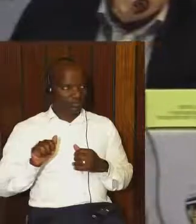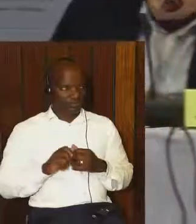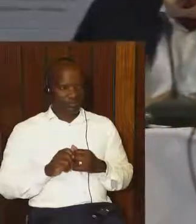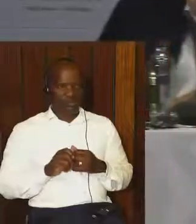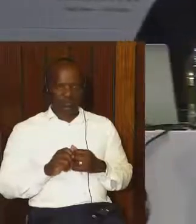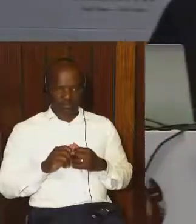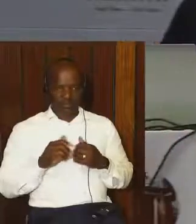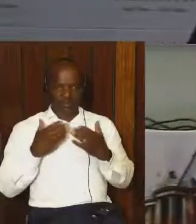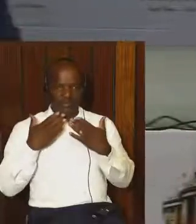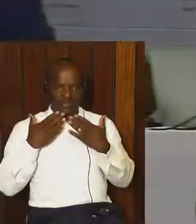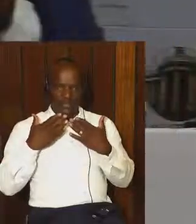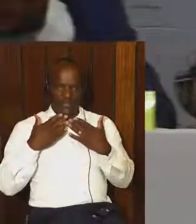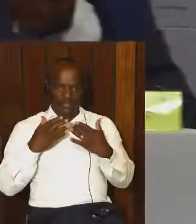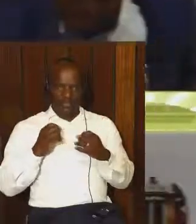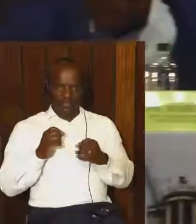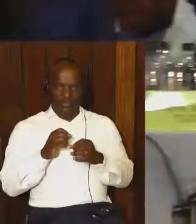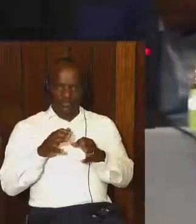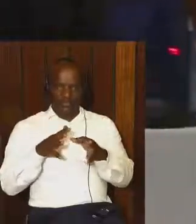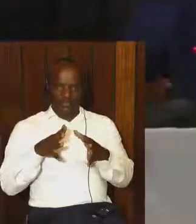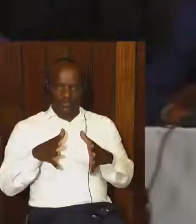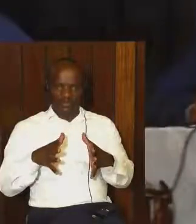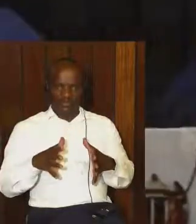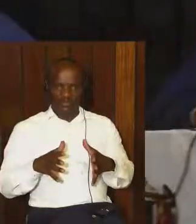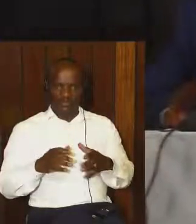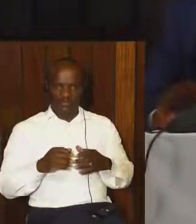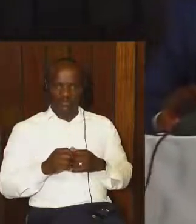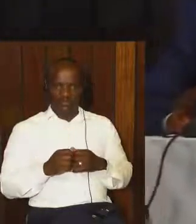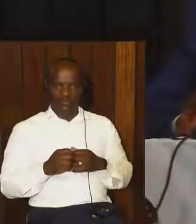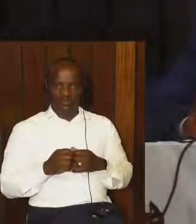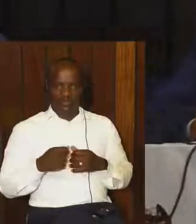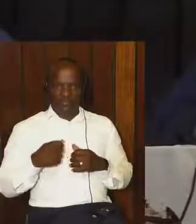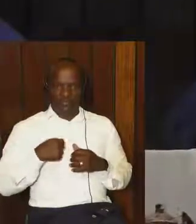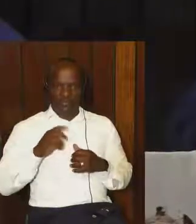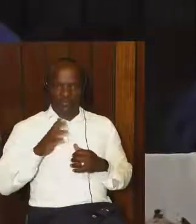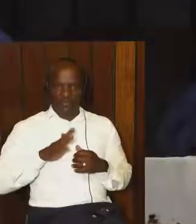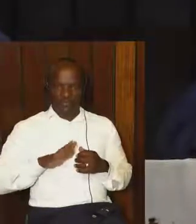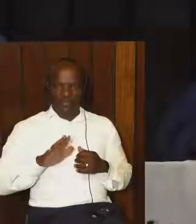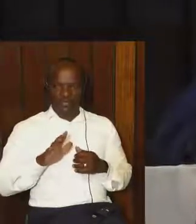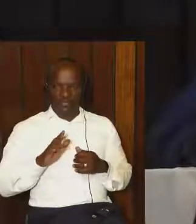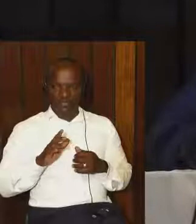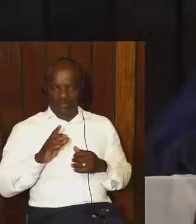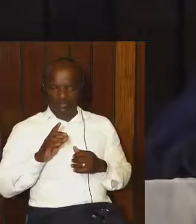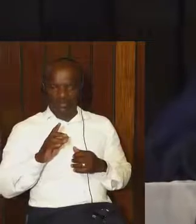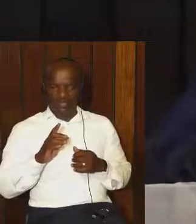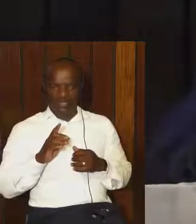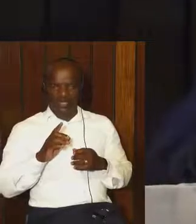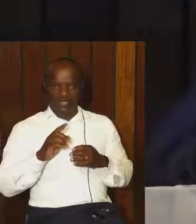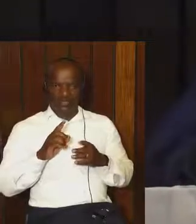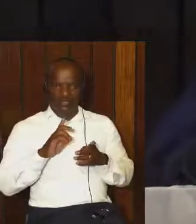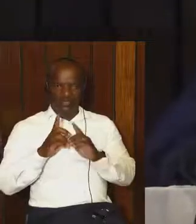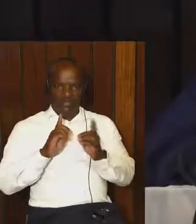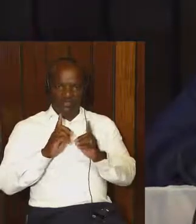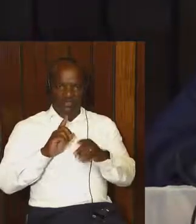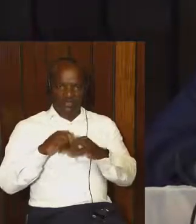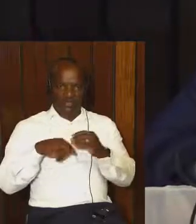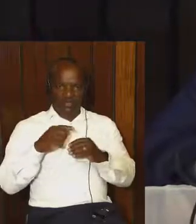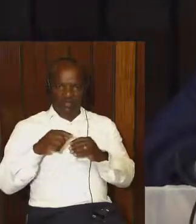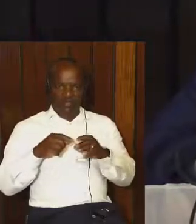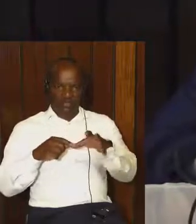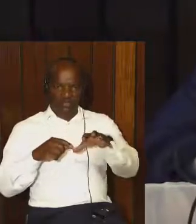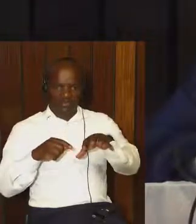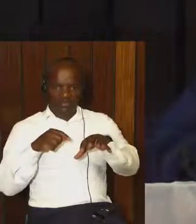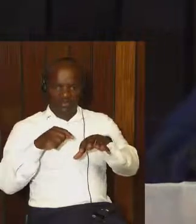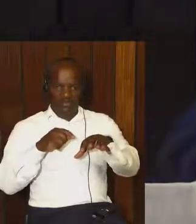Thanks, Chair. I want to only speak on the Sebokeng DLTC, and looking at the